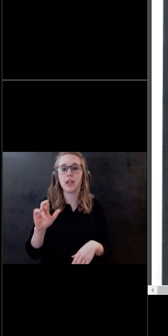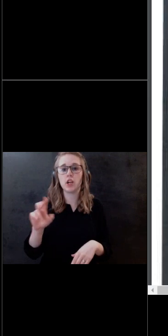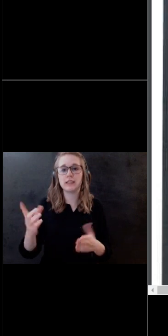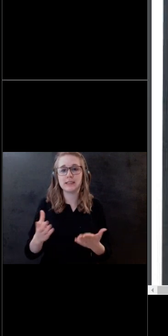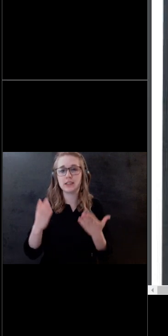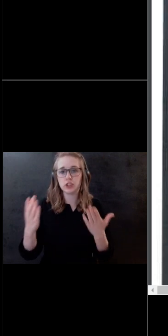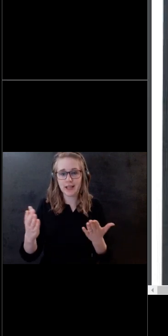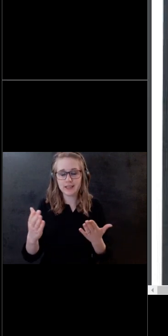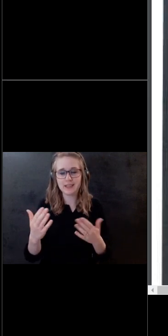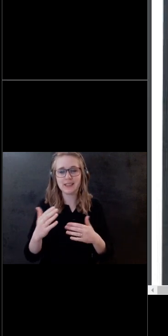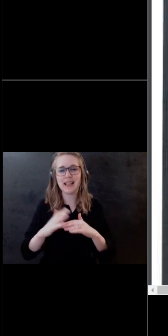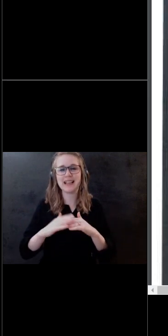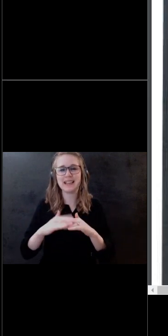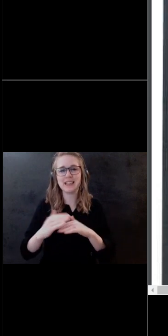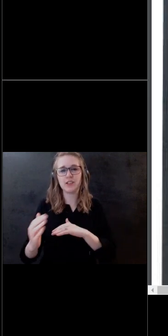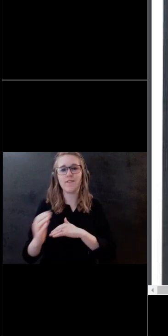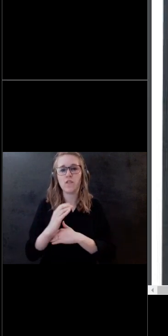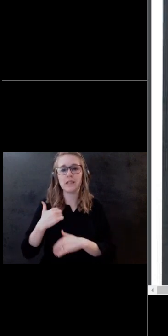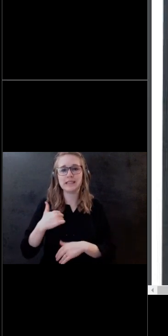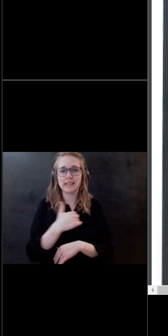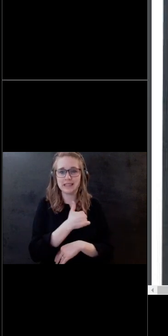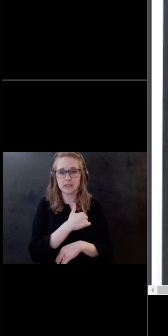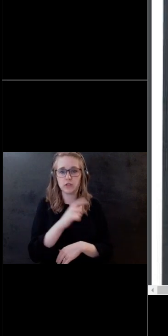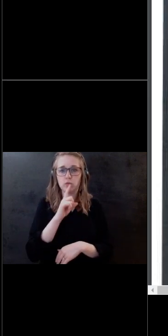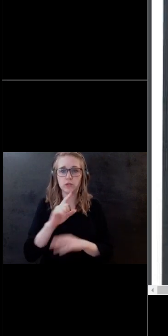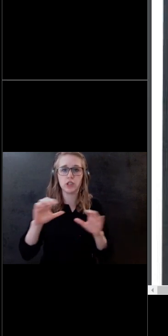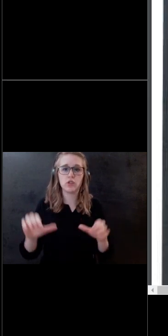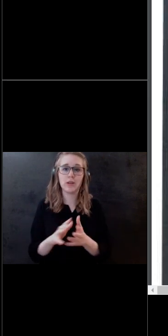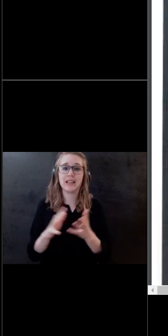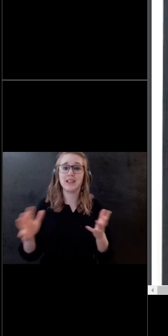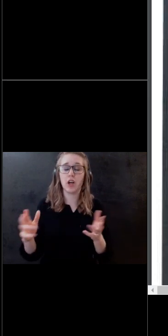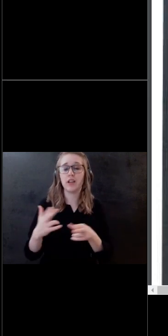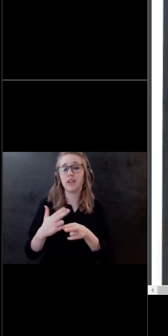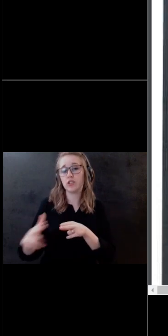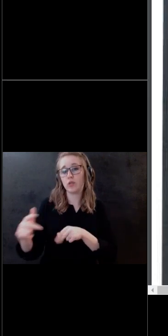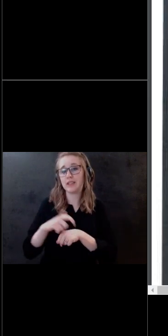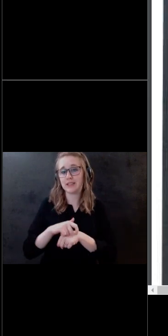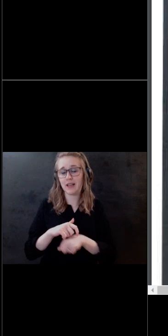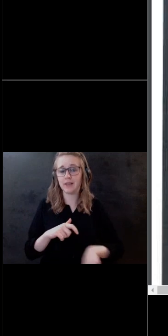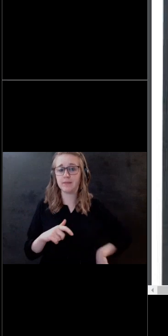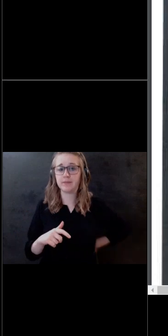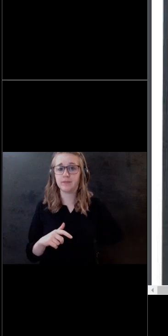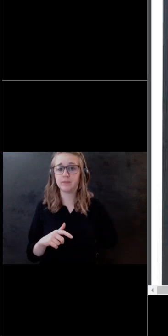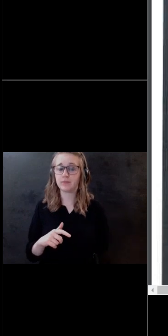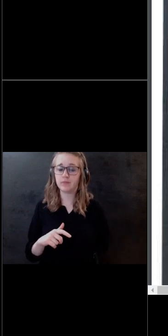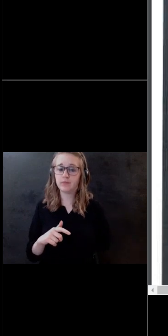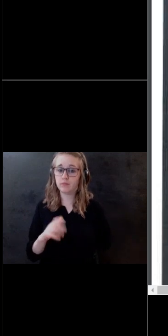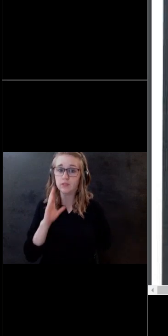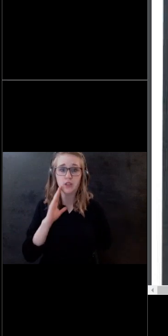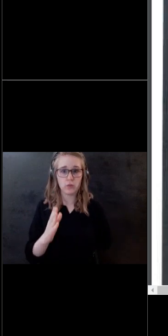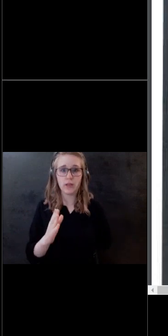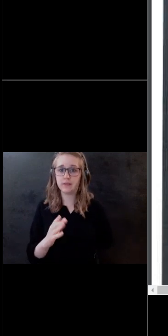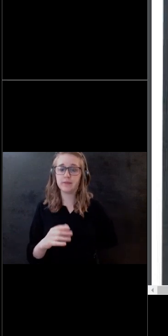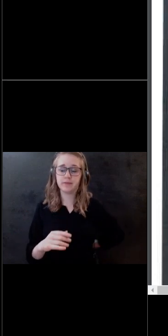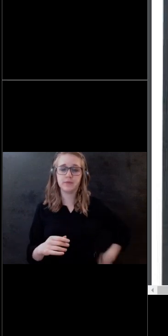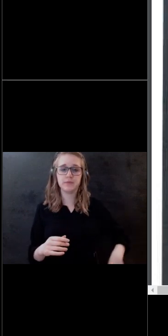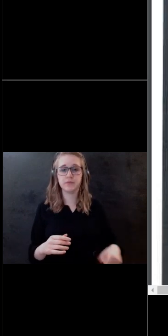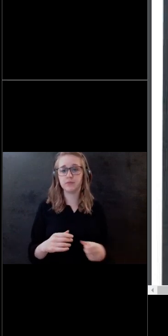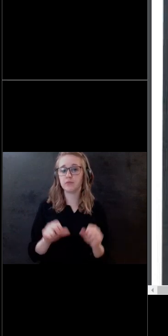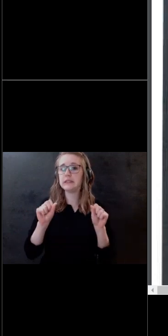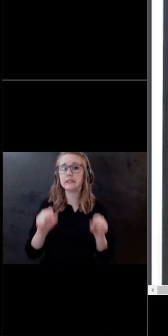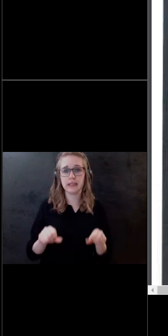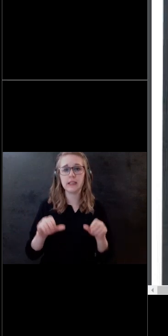at least forces us to get a lot done in a short period of time, which we will do. And we certainly can